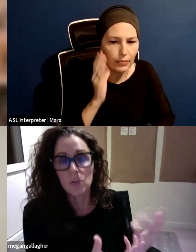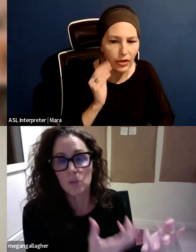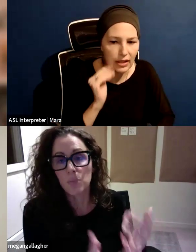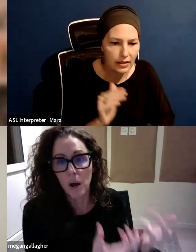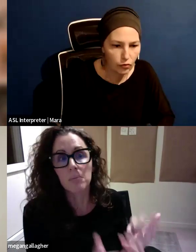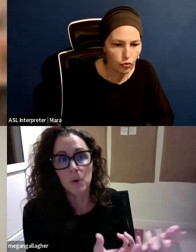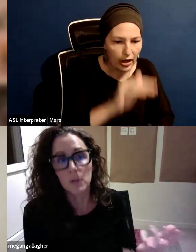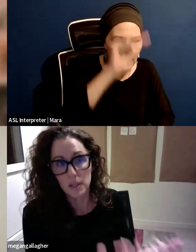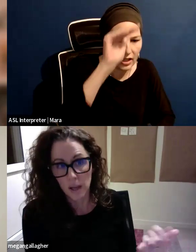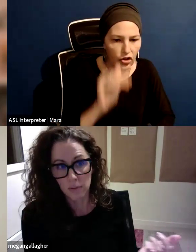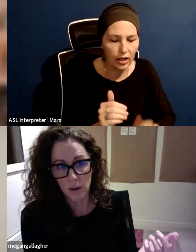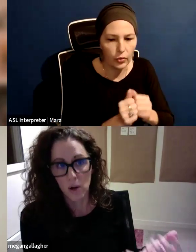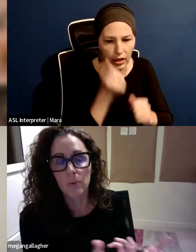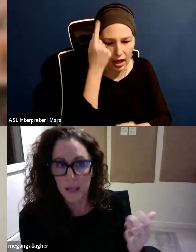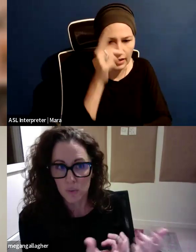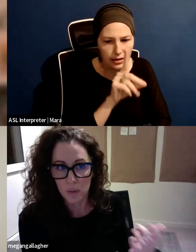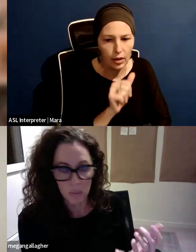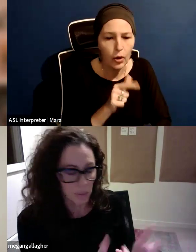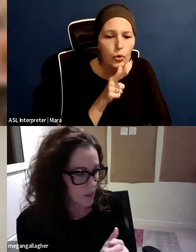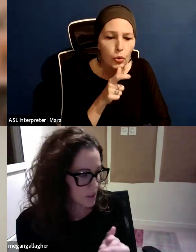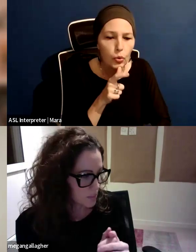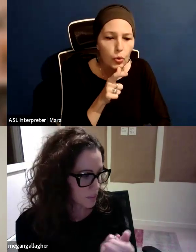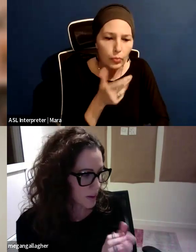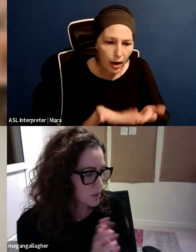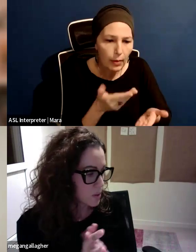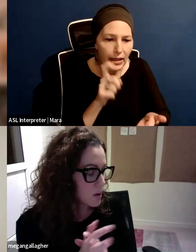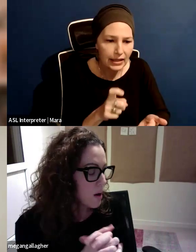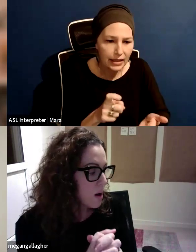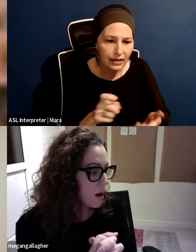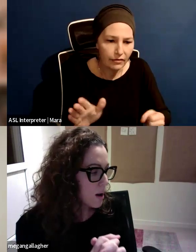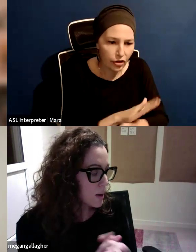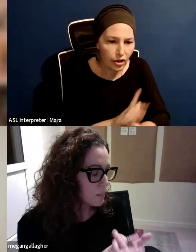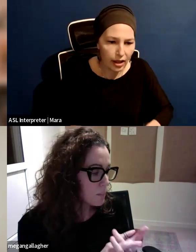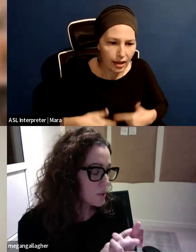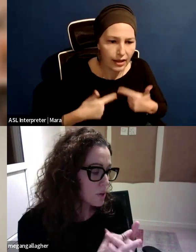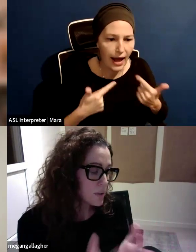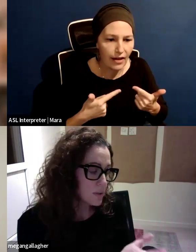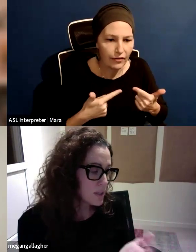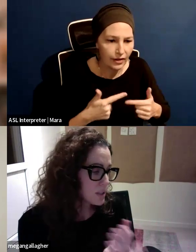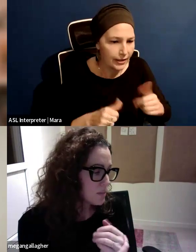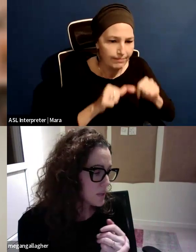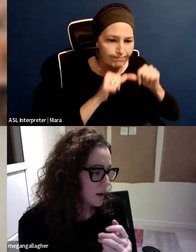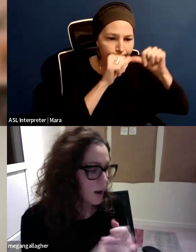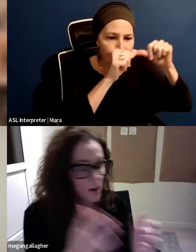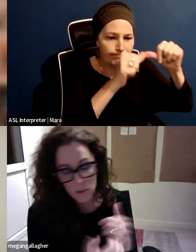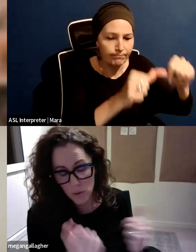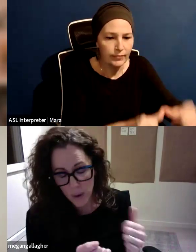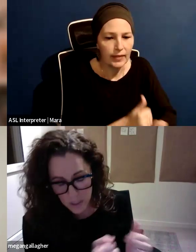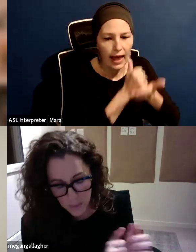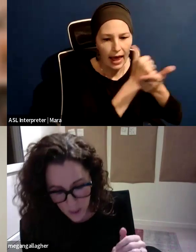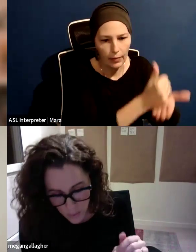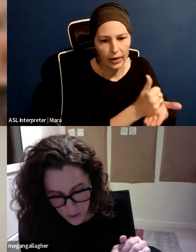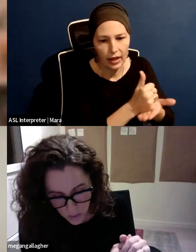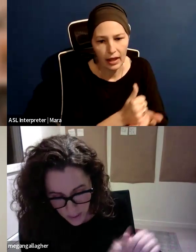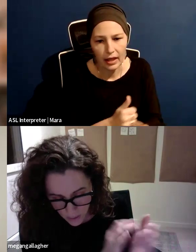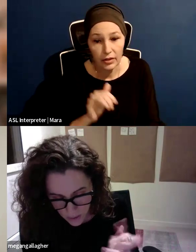disabilities who's probably going to need lifelong help. And that's really what we wanted to be about. So but no, that it's a. Are you